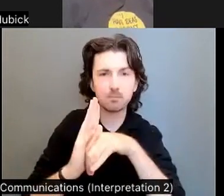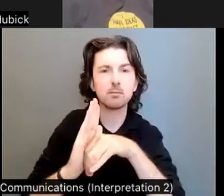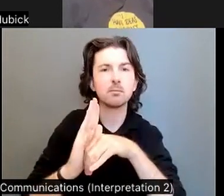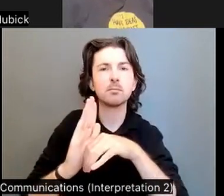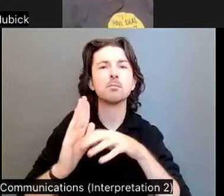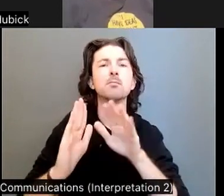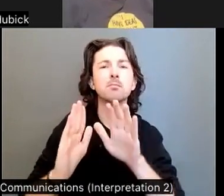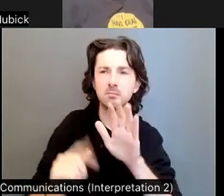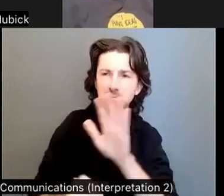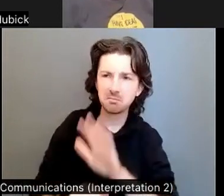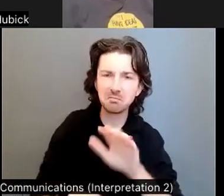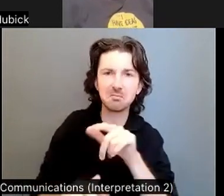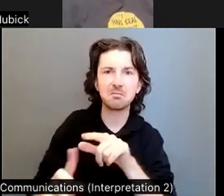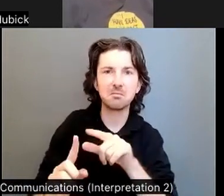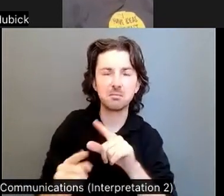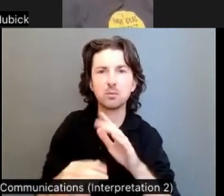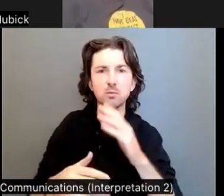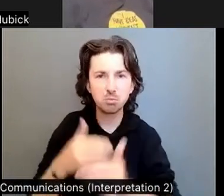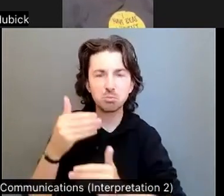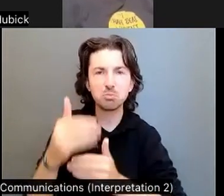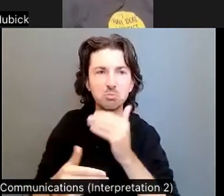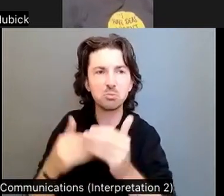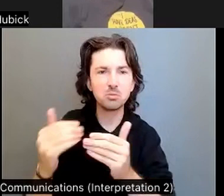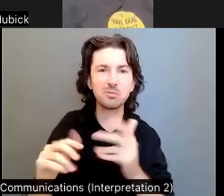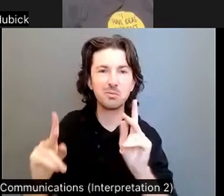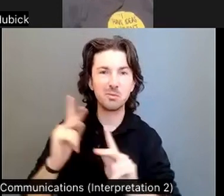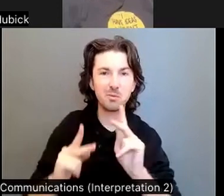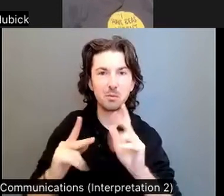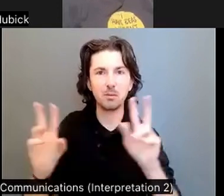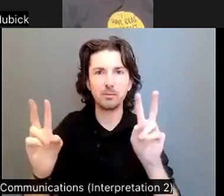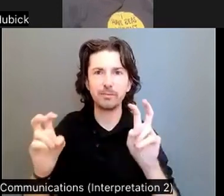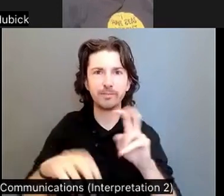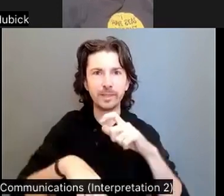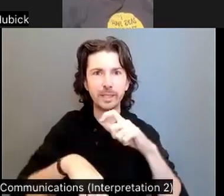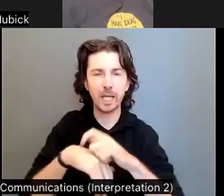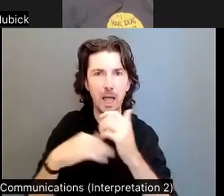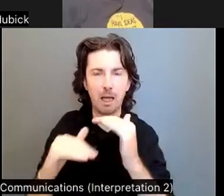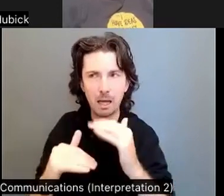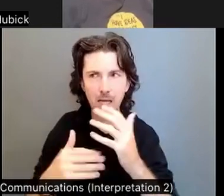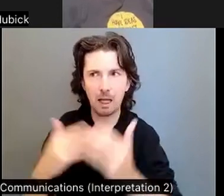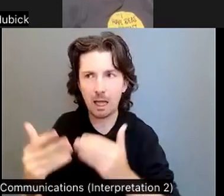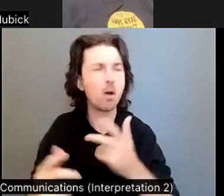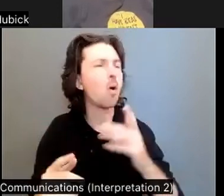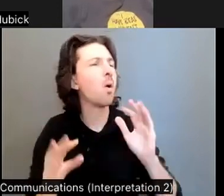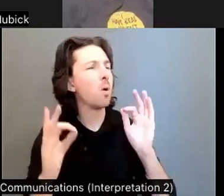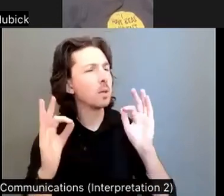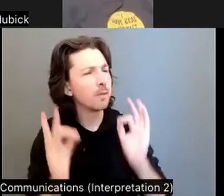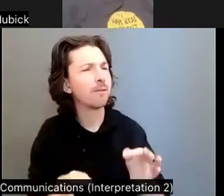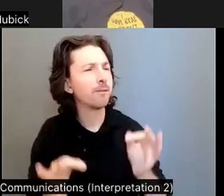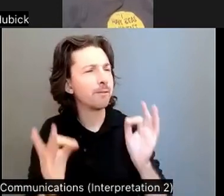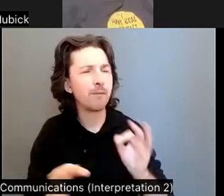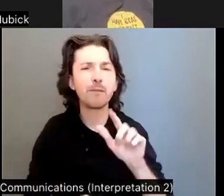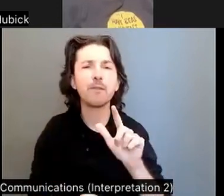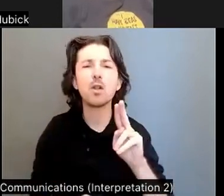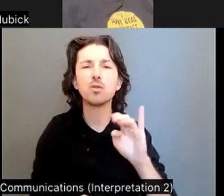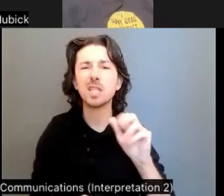listening to us. So could we go to them next? Yeah. Absolutely. I'm going to give